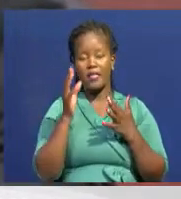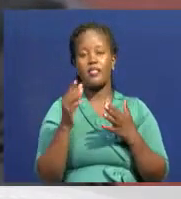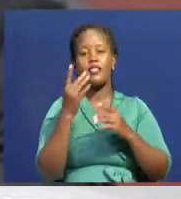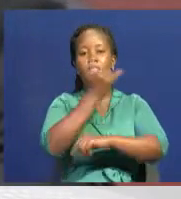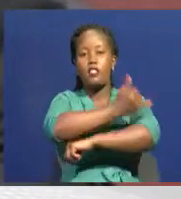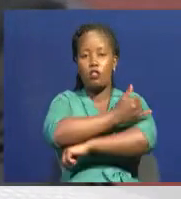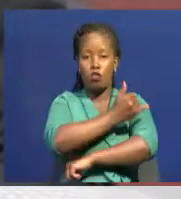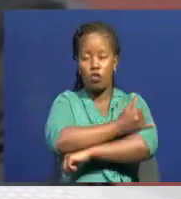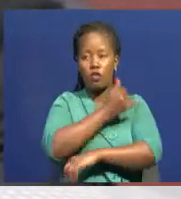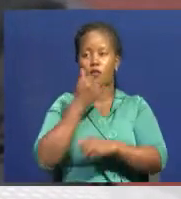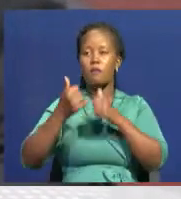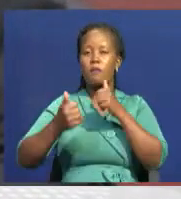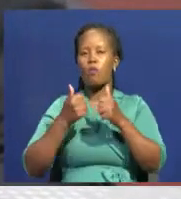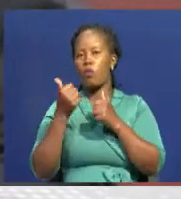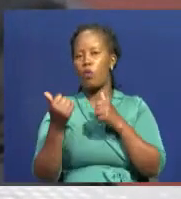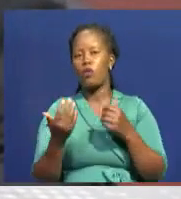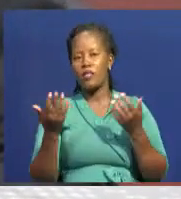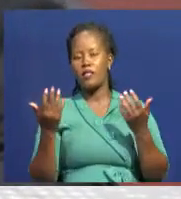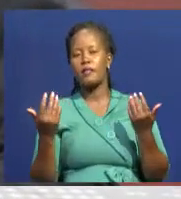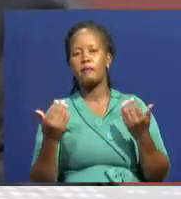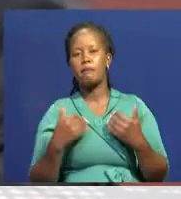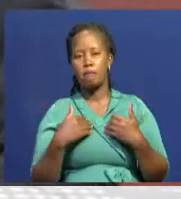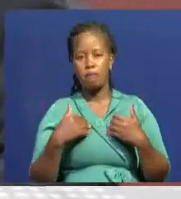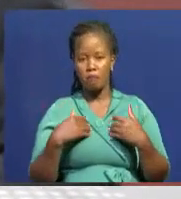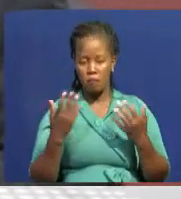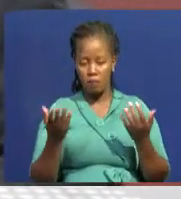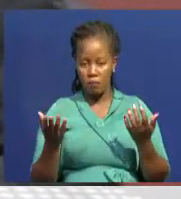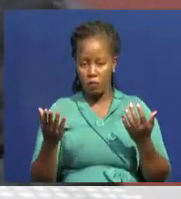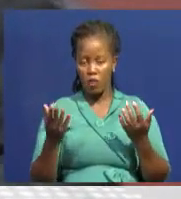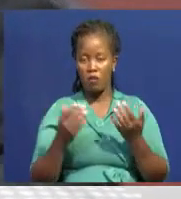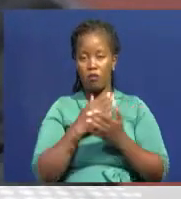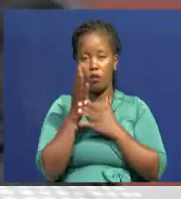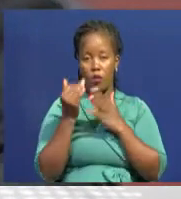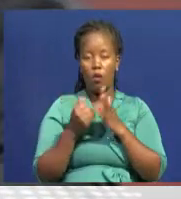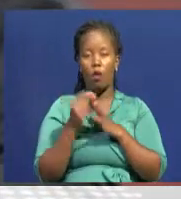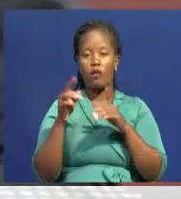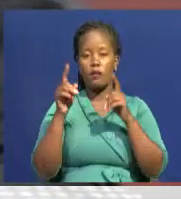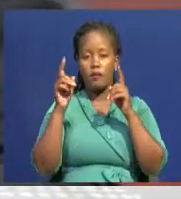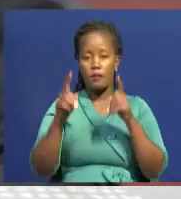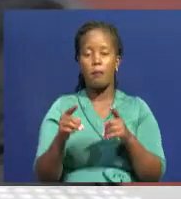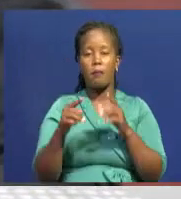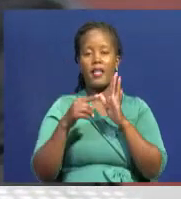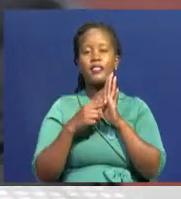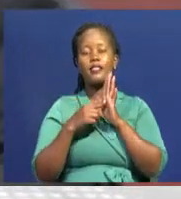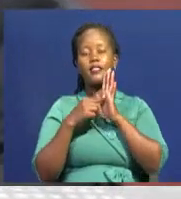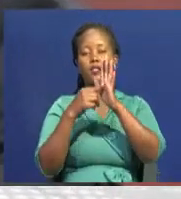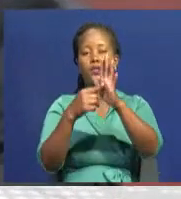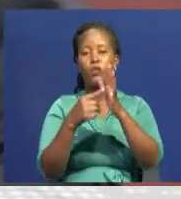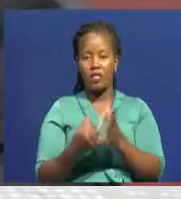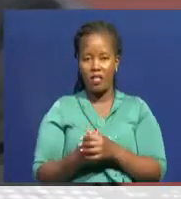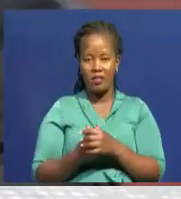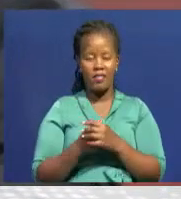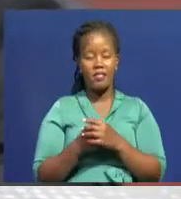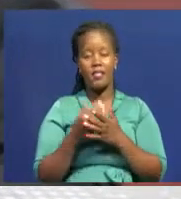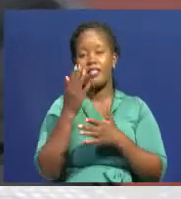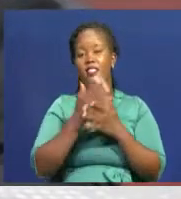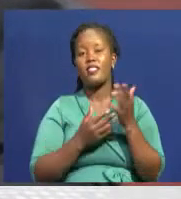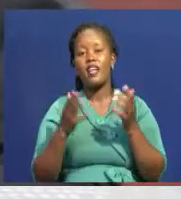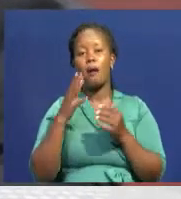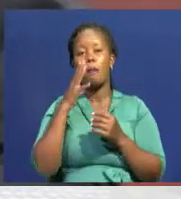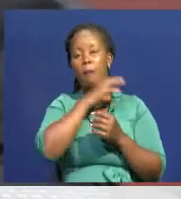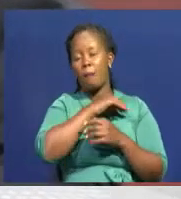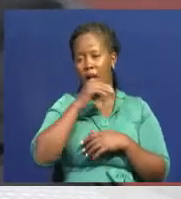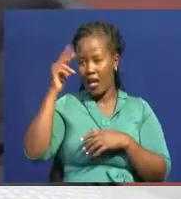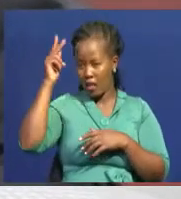bodies that do this. Really, this is something they need to pump up and really show it out. It's just lack of knowledge.